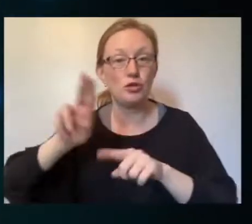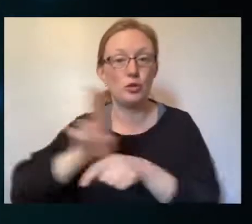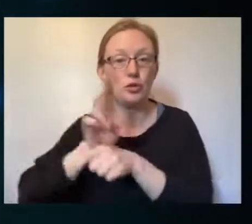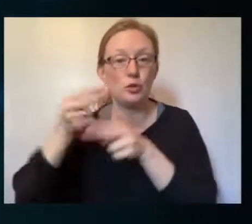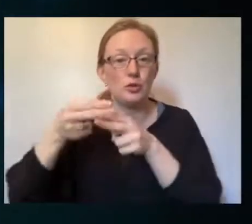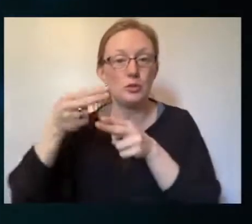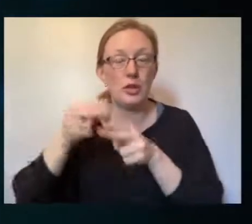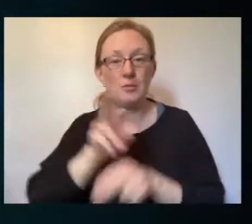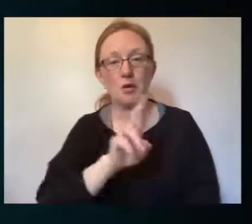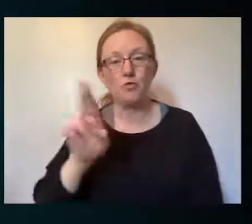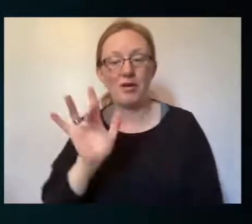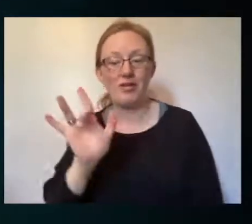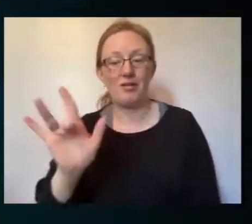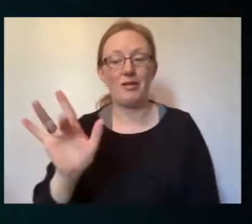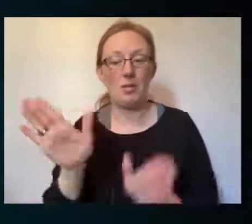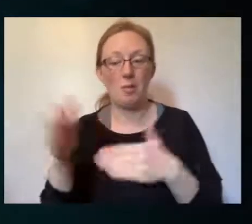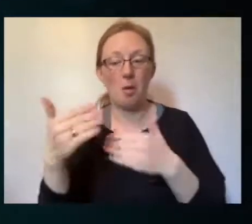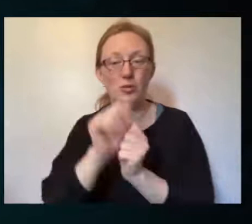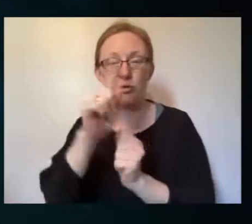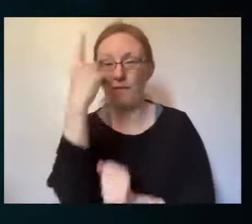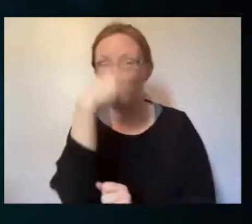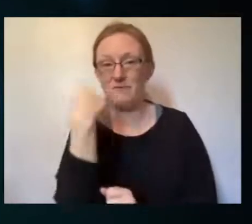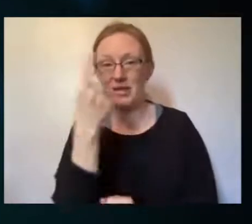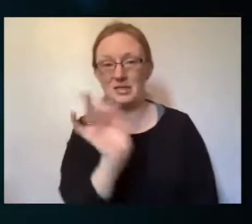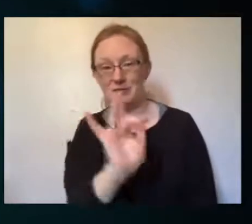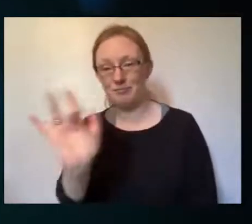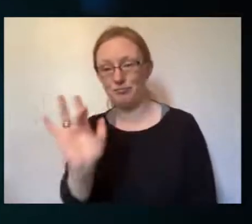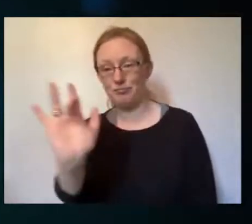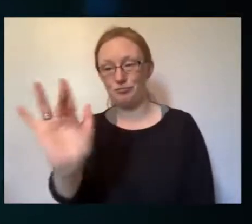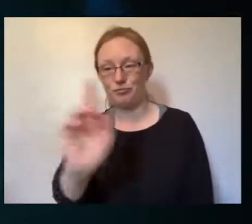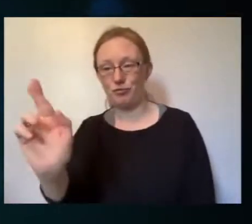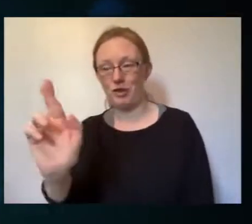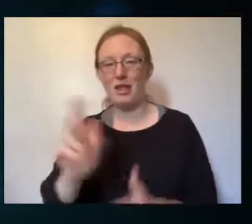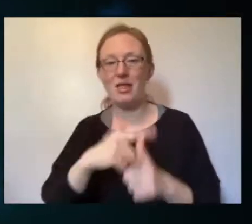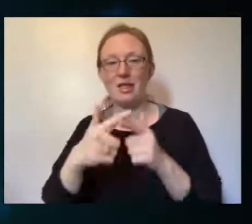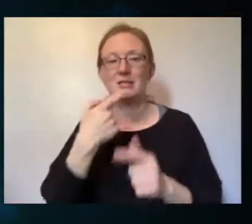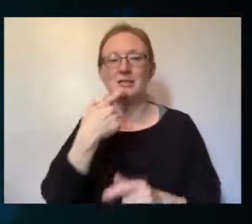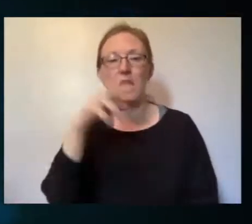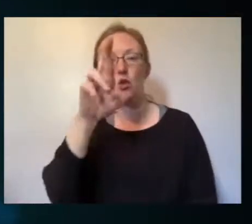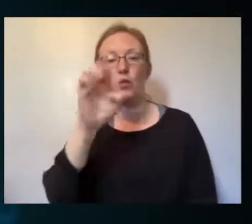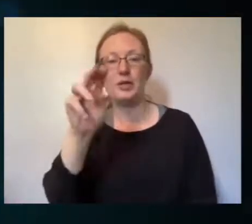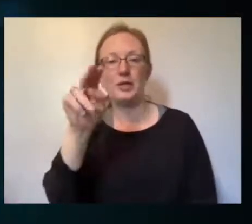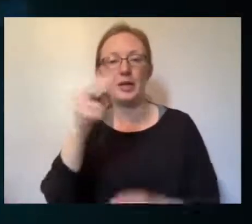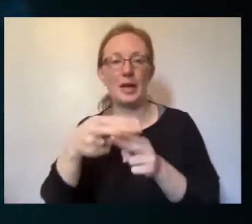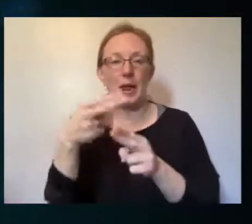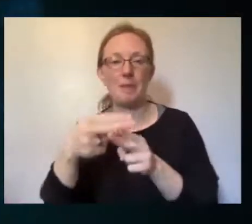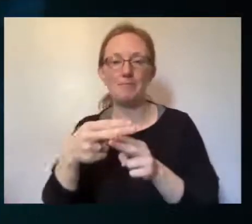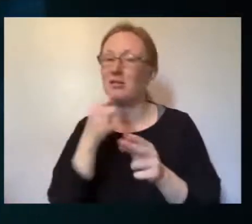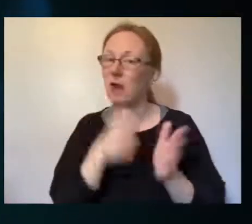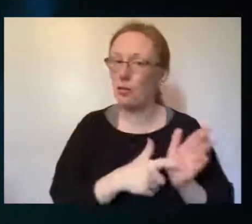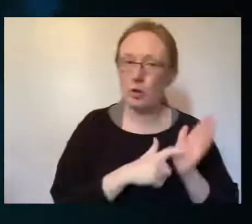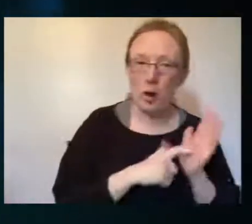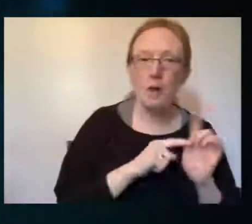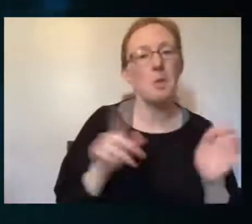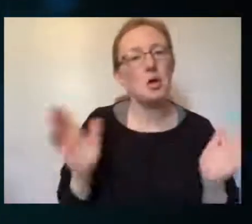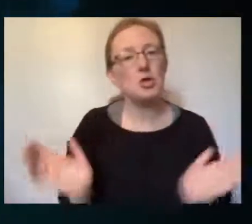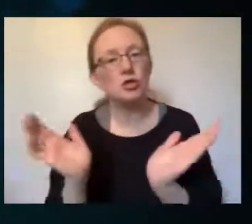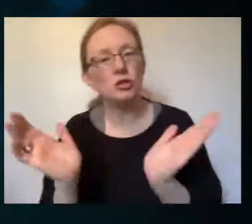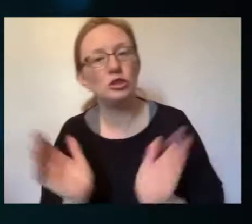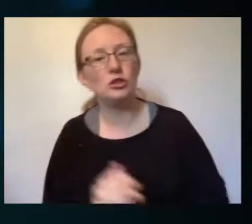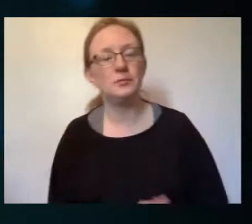by right-clicking the box containing your face in the Zoom window and selecting rename. It's not required, but it is encouraged.